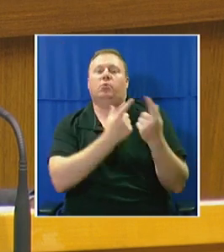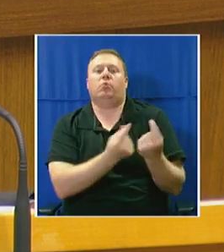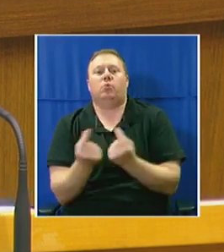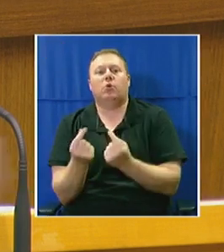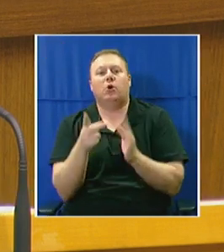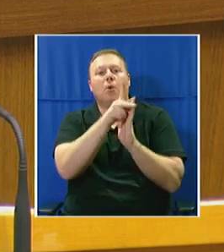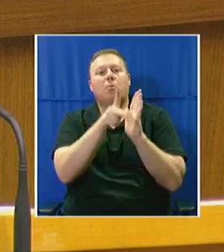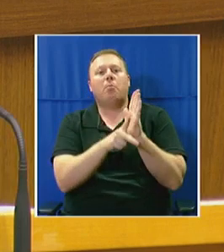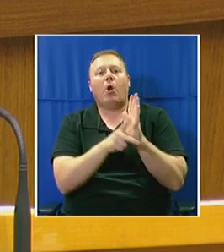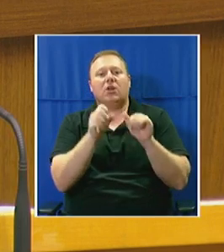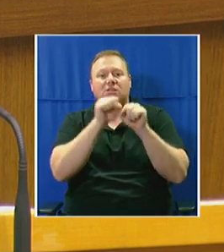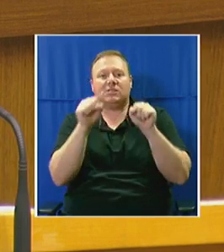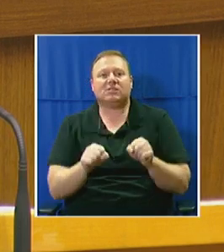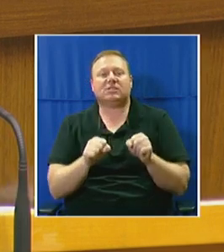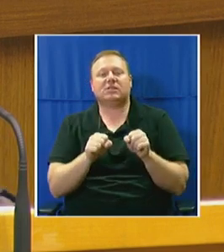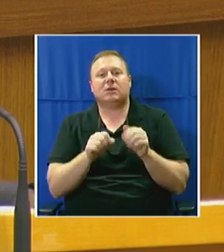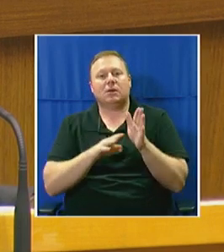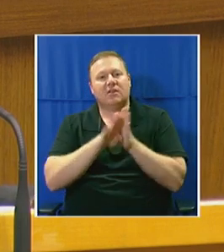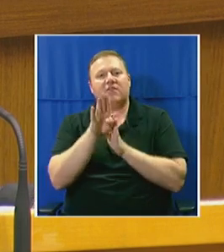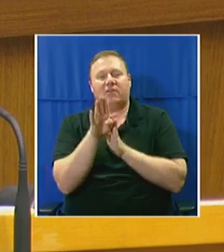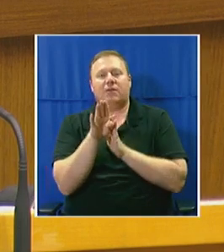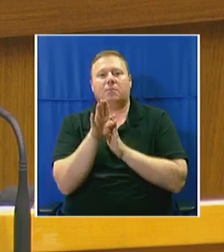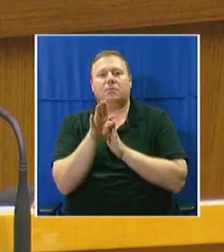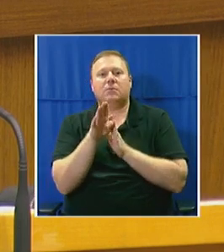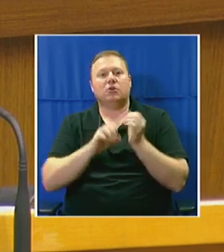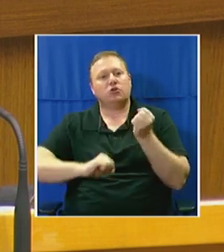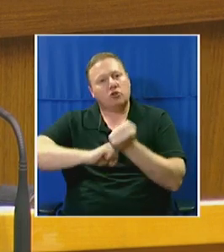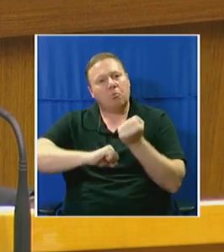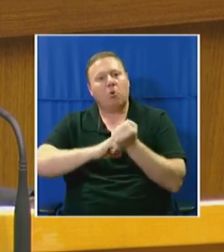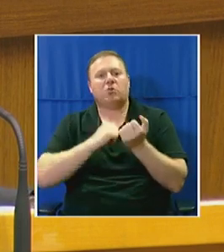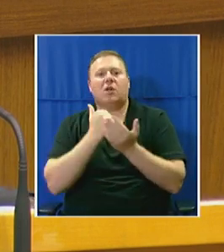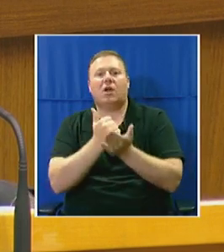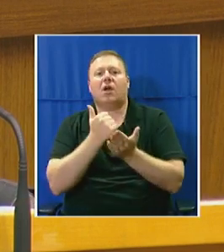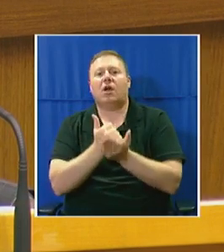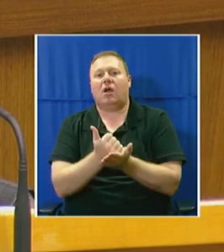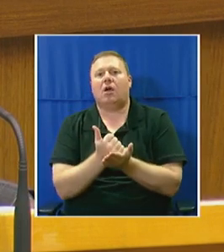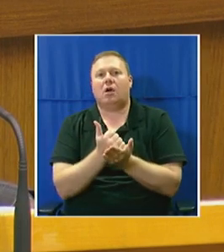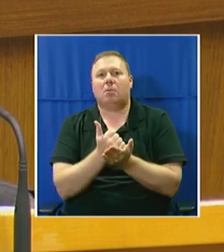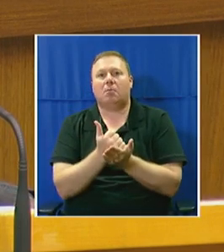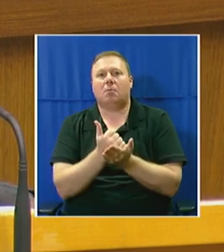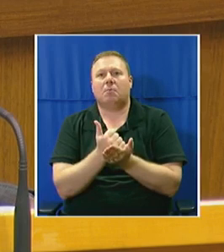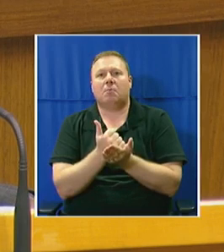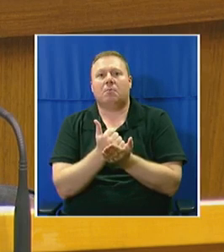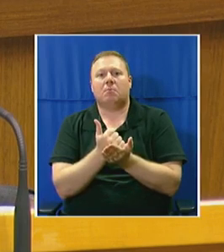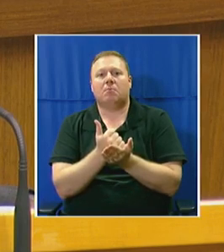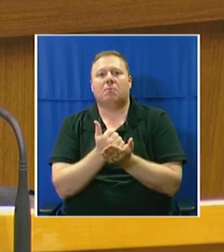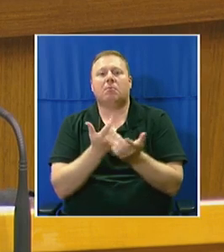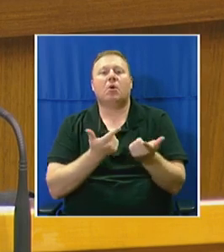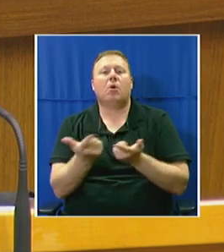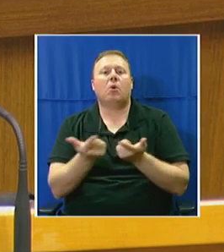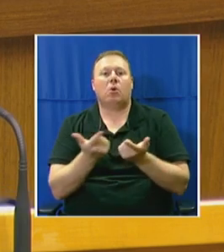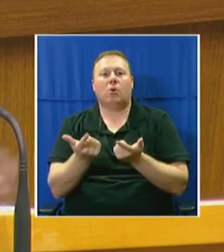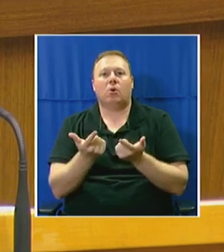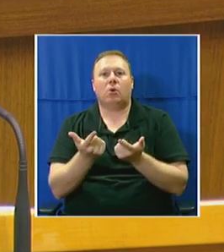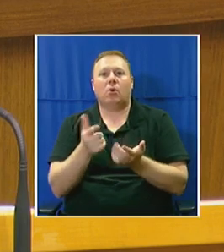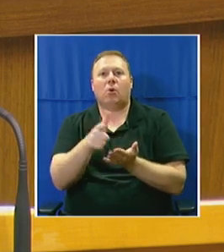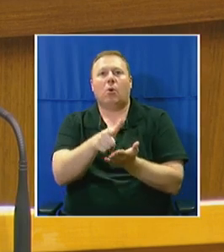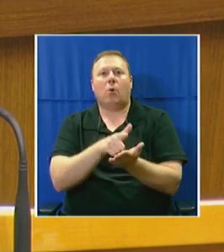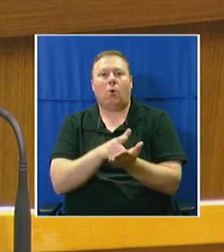that we become vocal about this gender based violence these are serious matters that should not be used for cheap politicking we should work